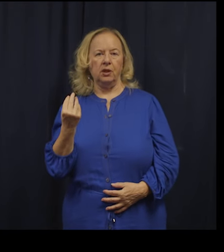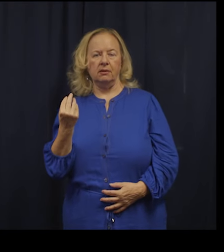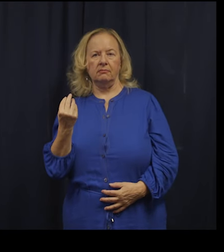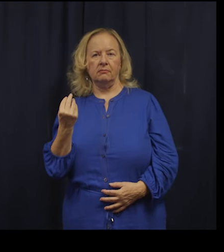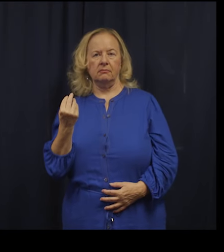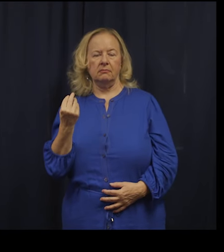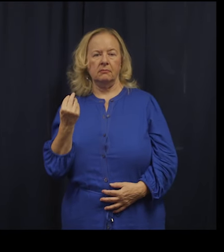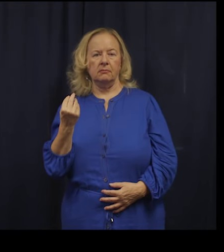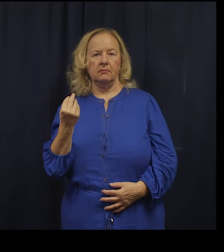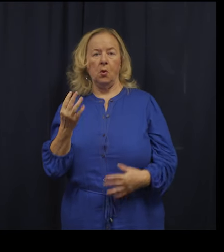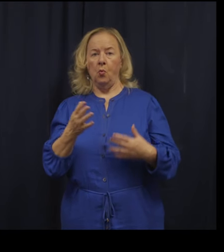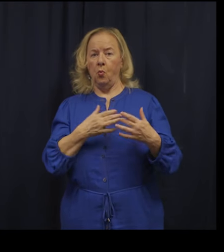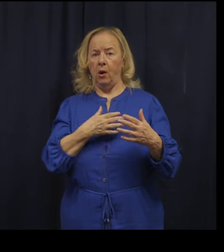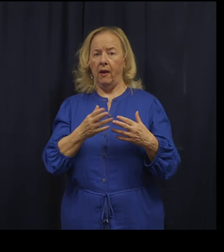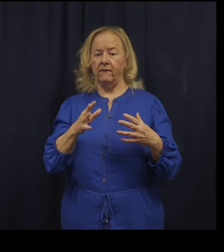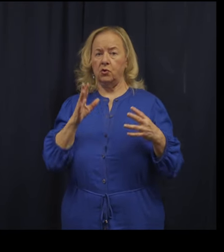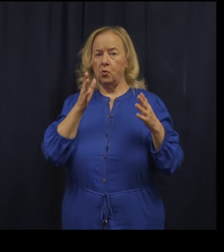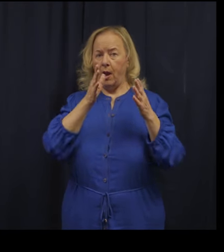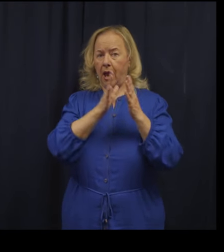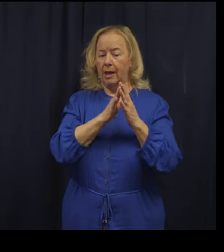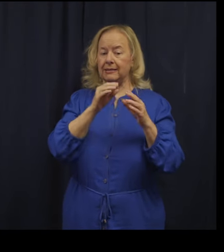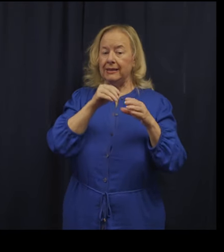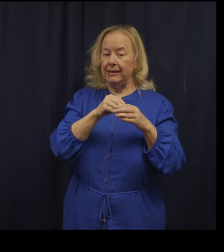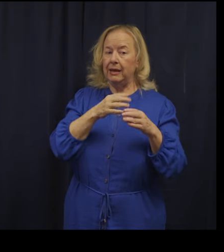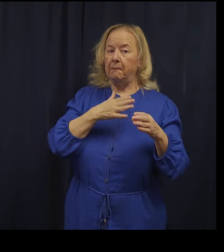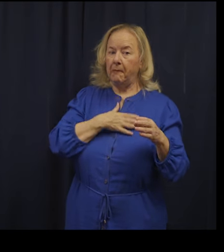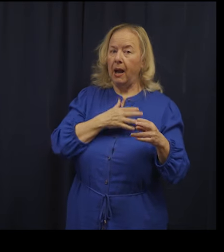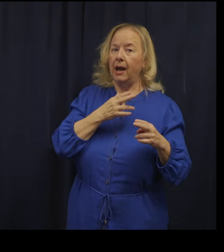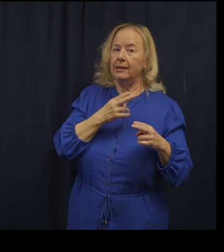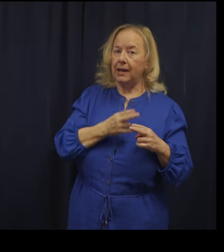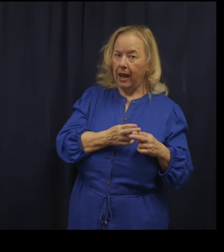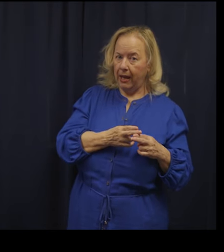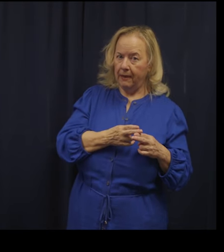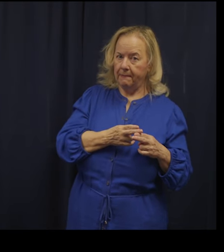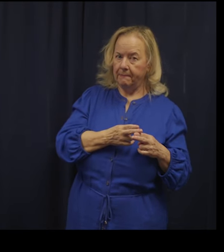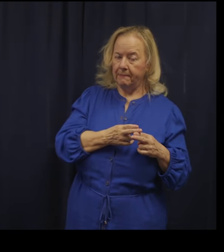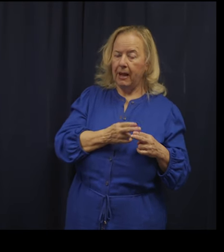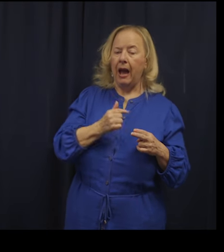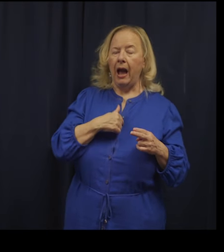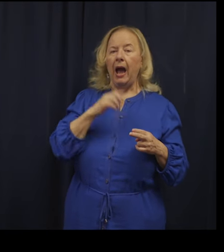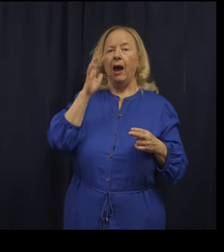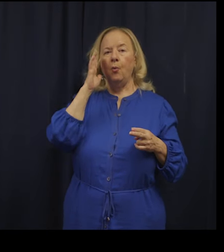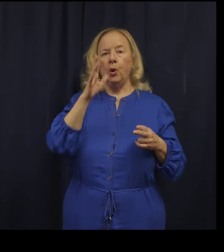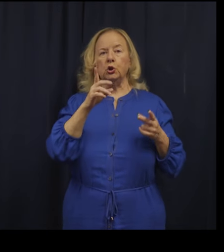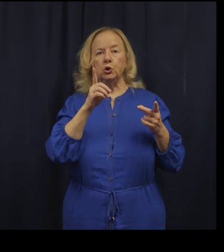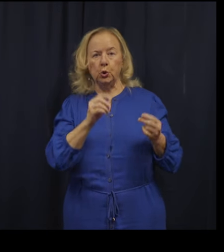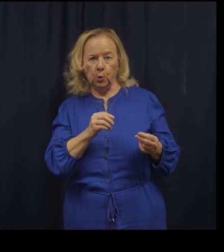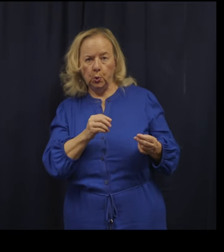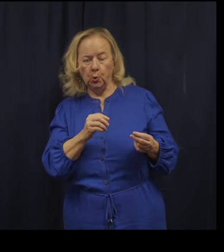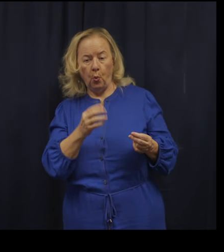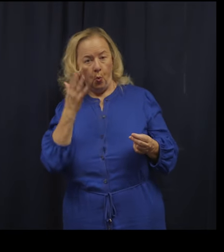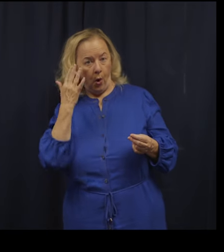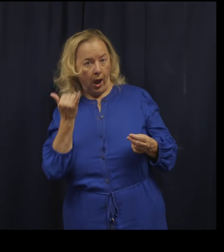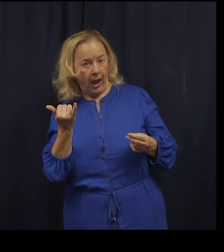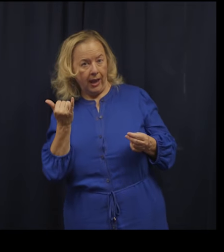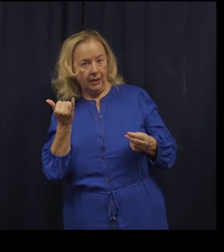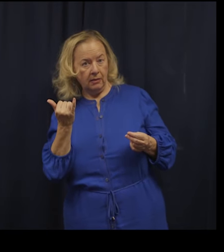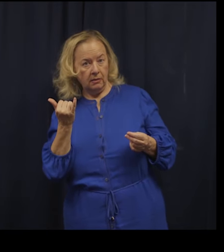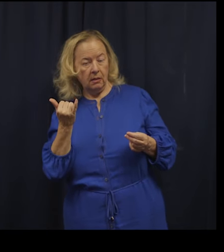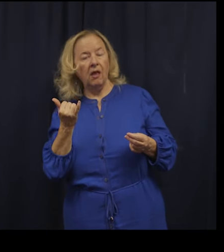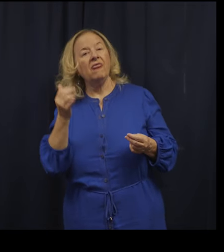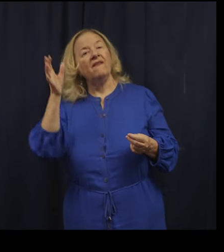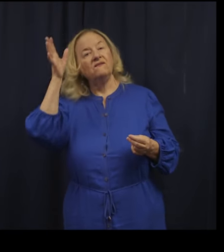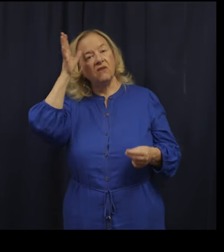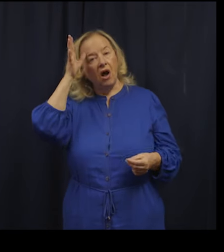John 14:13-14. Whatever you shall ask in my name, I'll do it. And the reason why I'll do it is so that